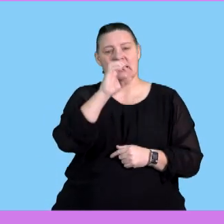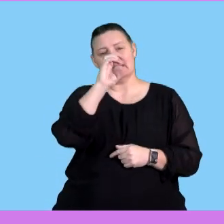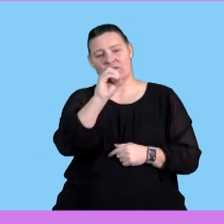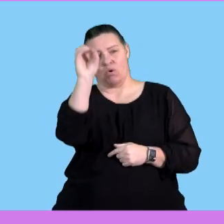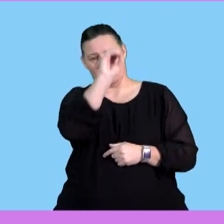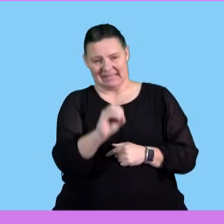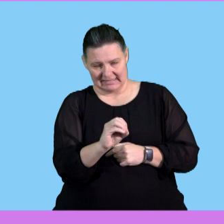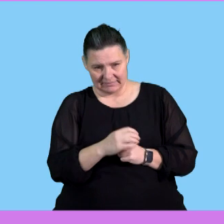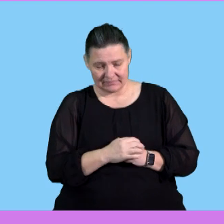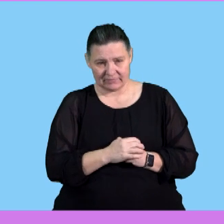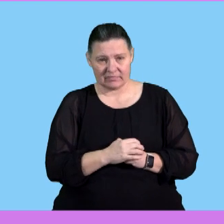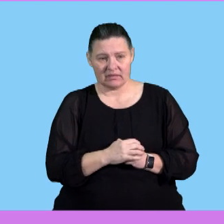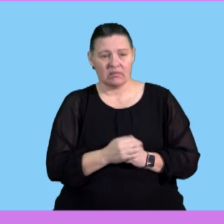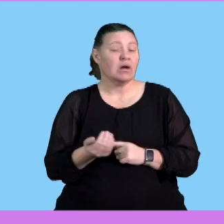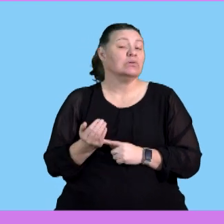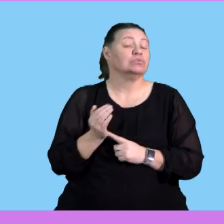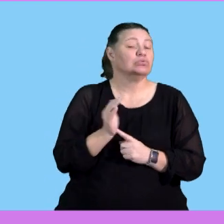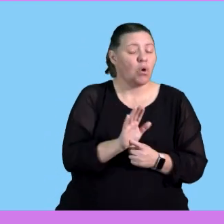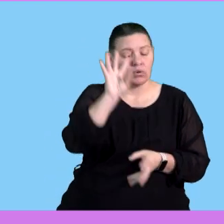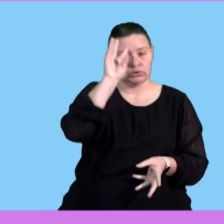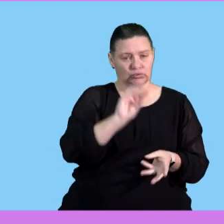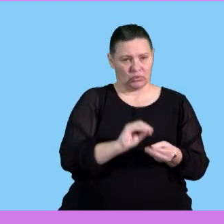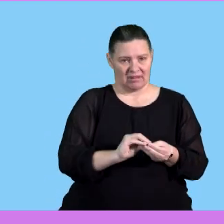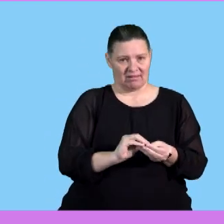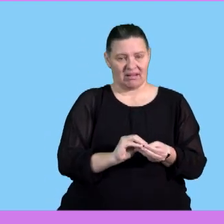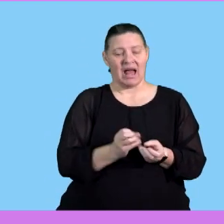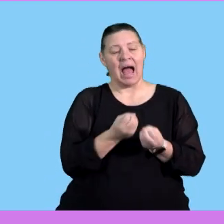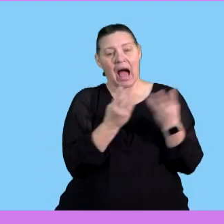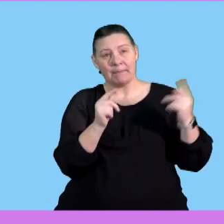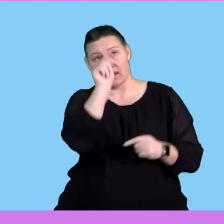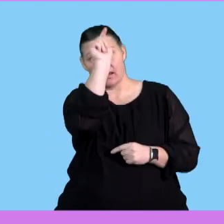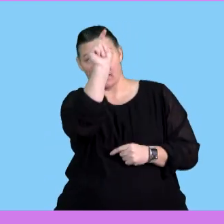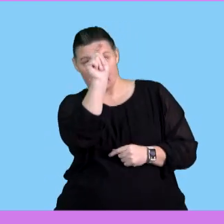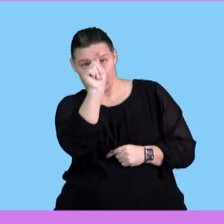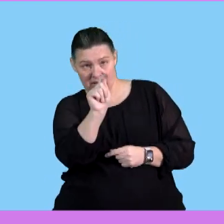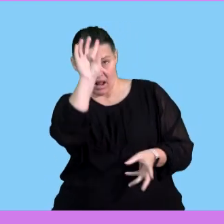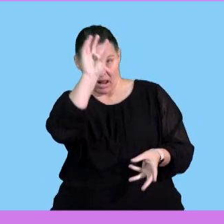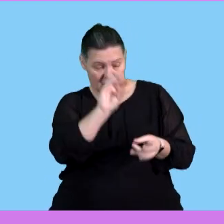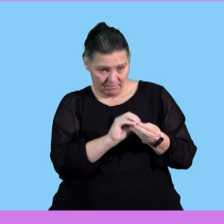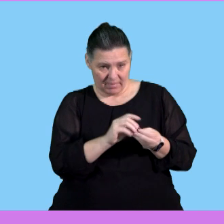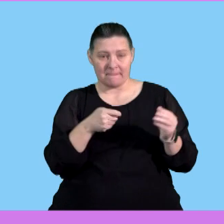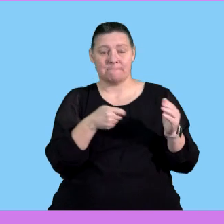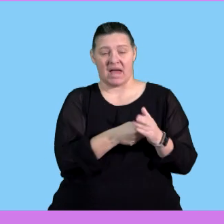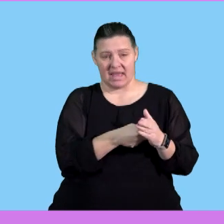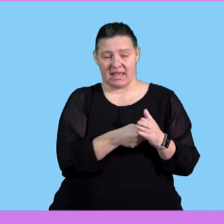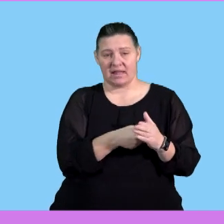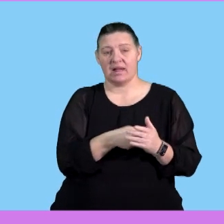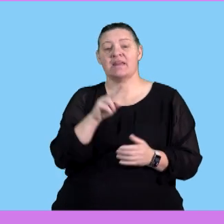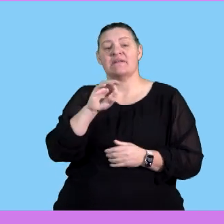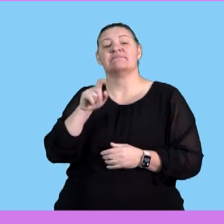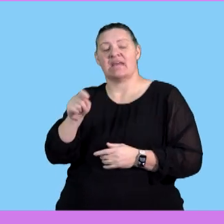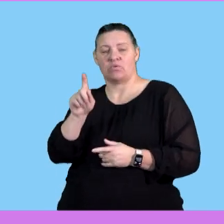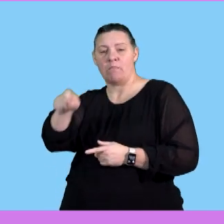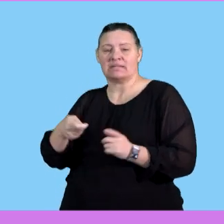zero rated items. And it indicates the total cost of all items purchased and the amount